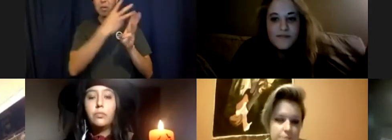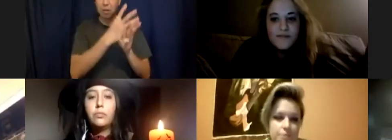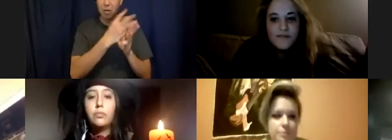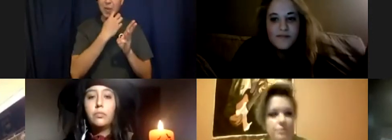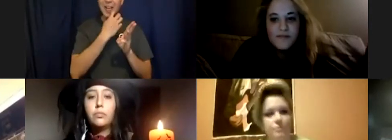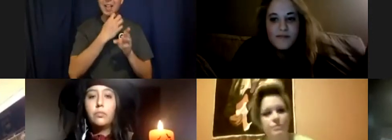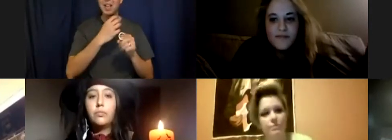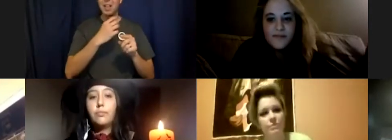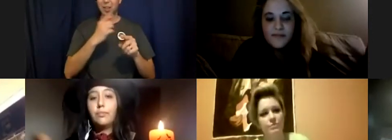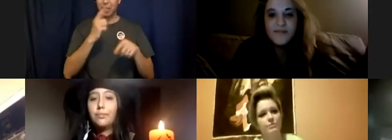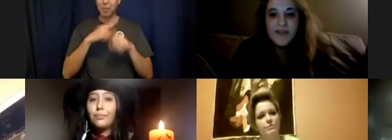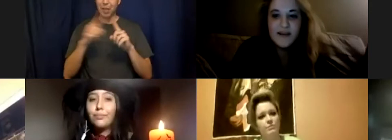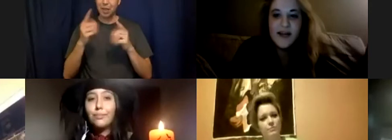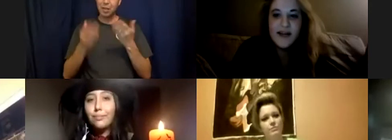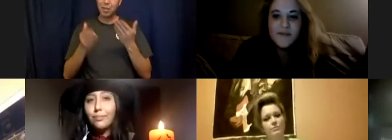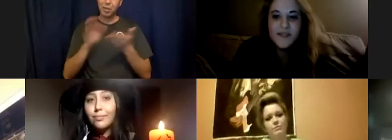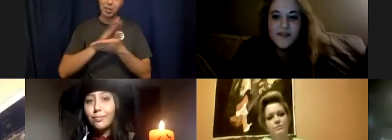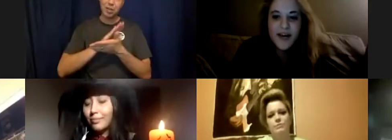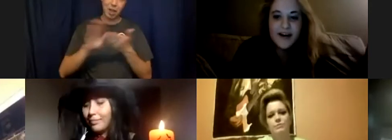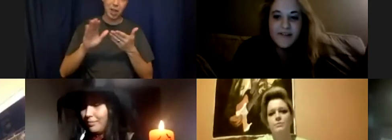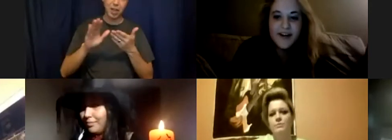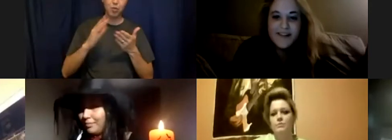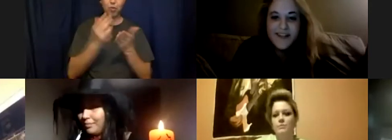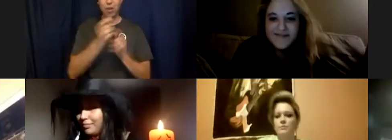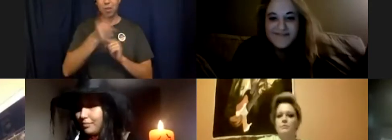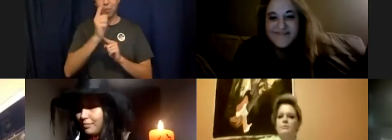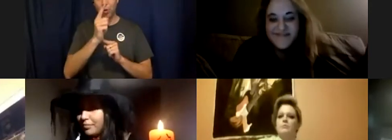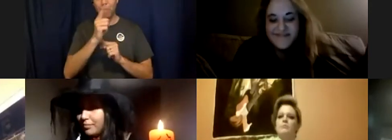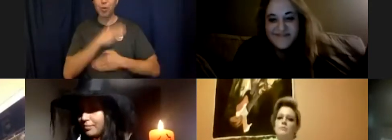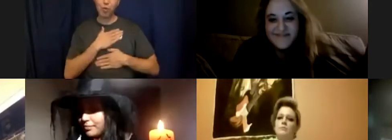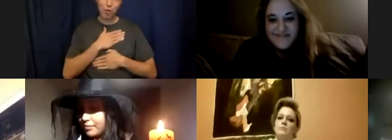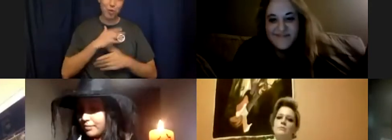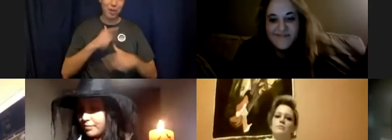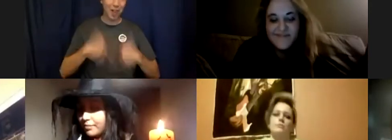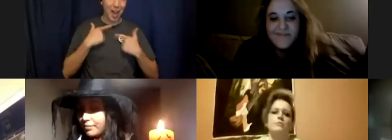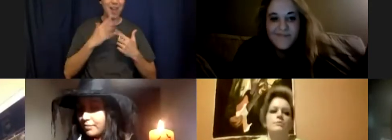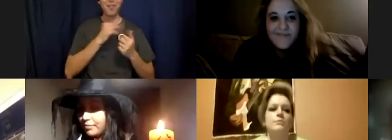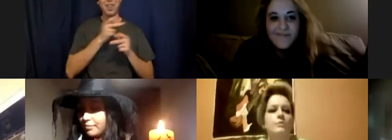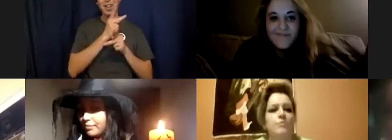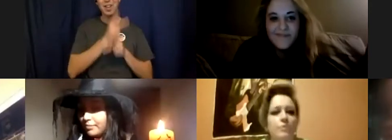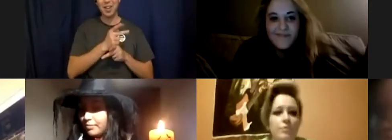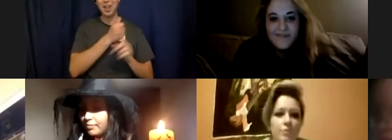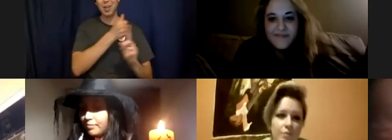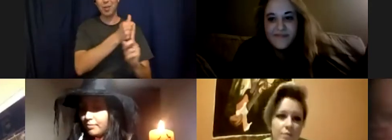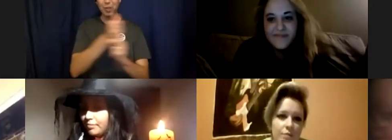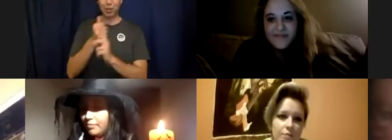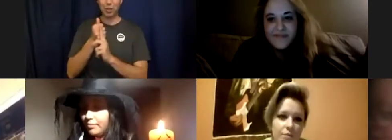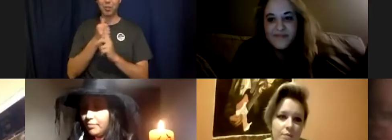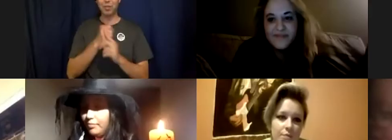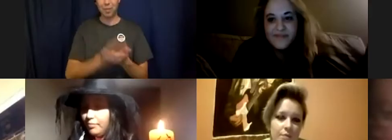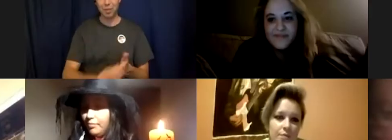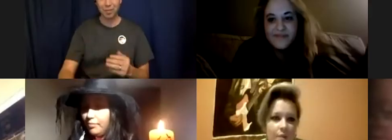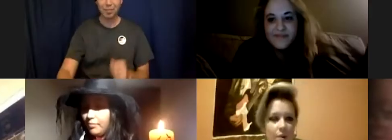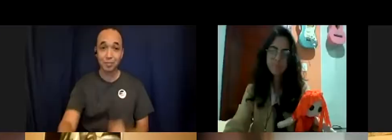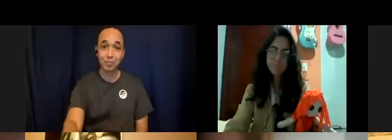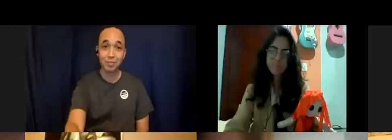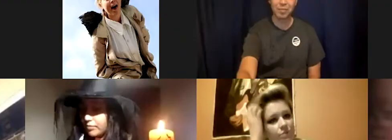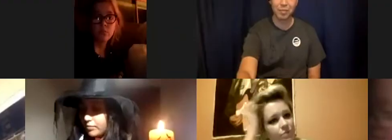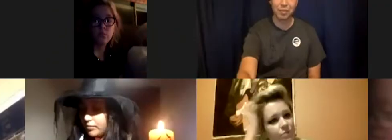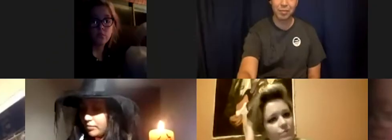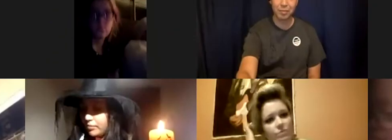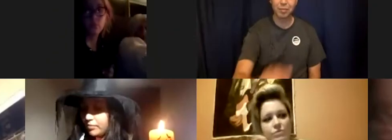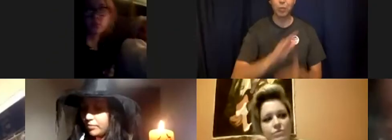This was bound to happen. Maybe he had to go to the bathroom again. We don't know. We can't be for certain here. Oh, that's